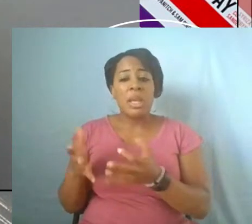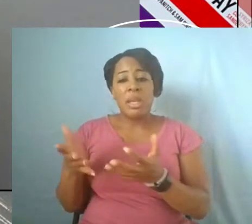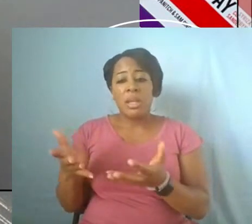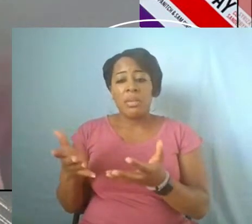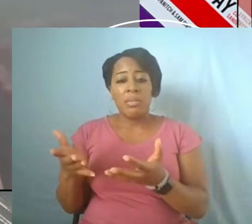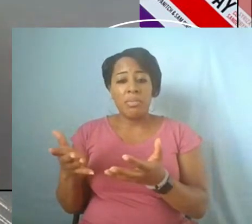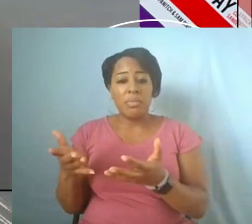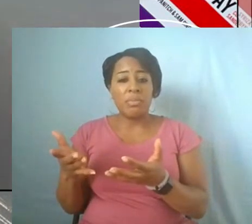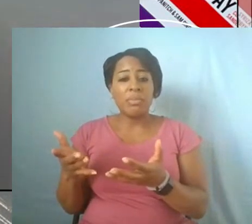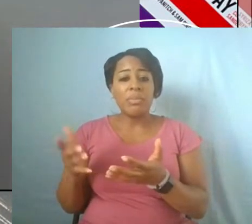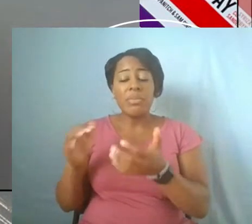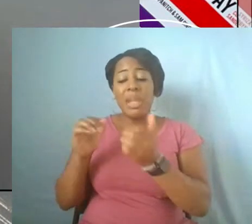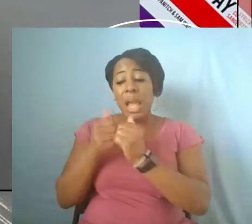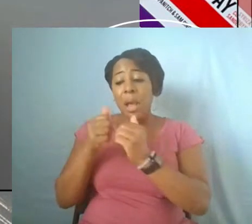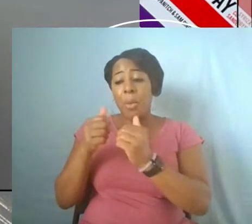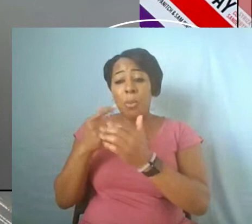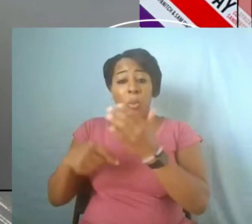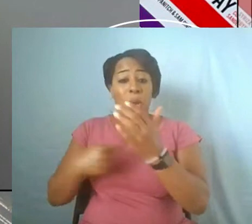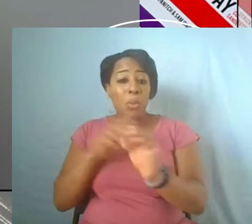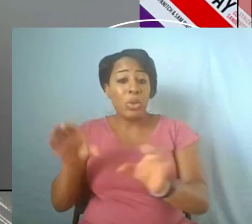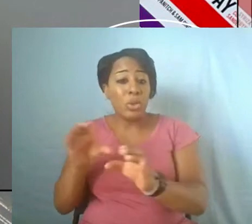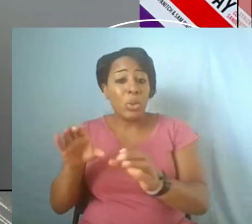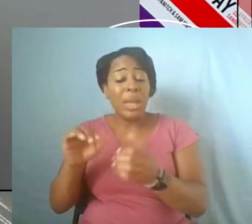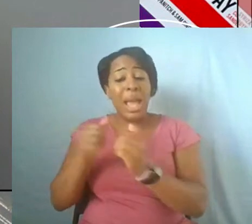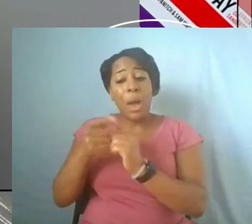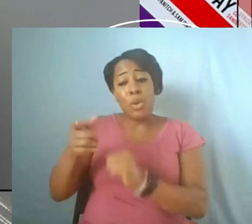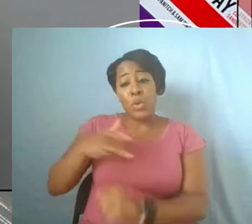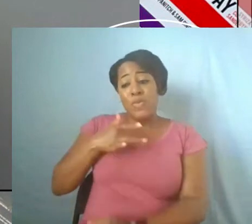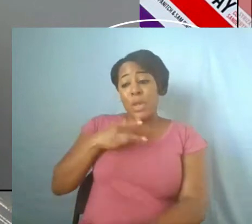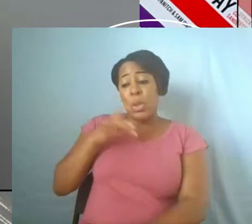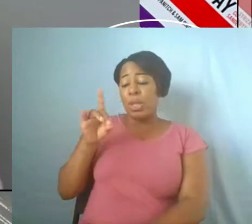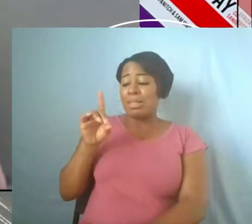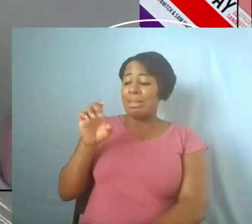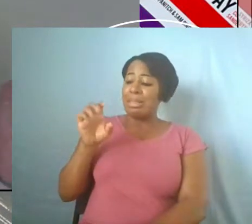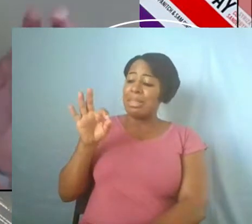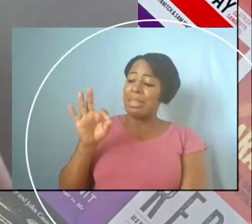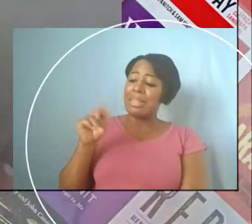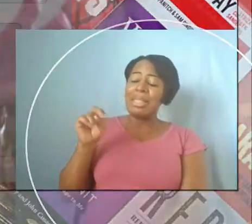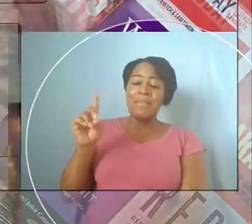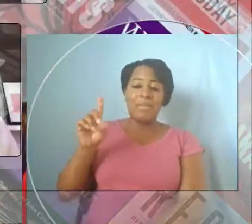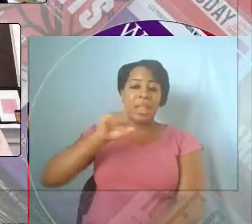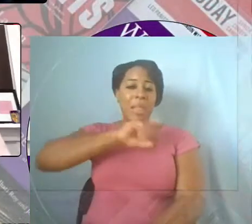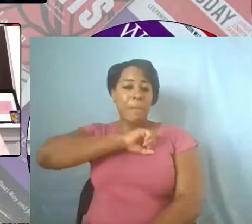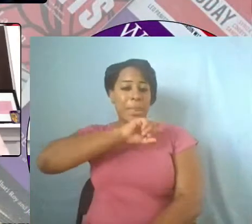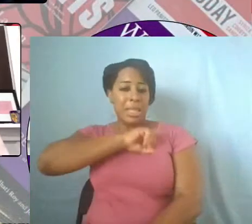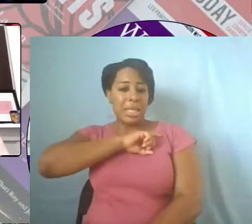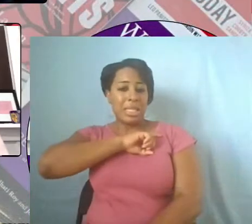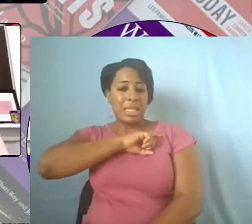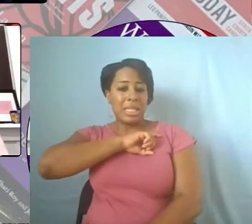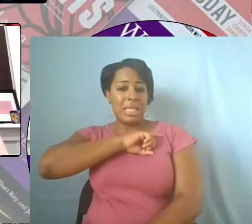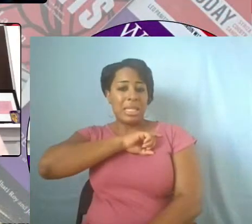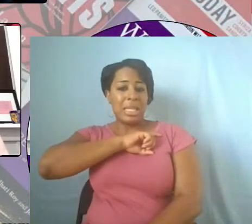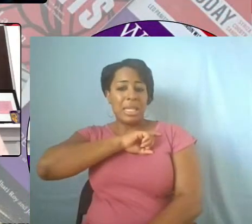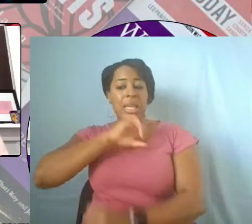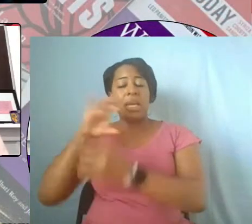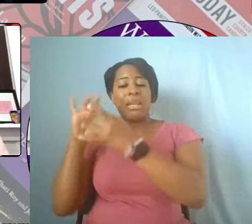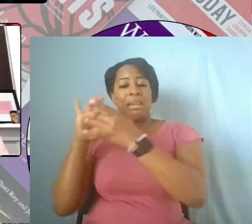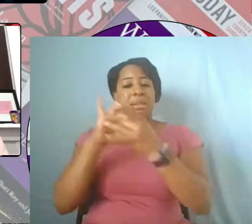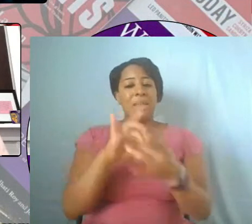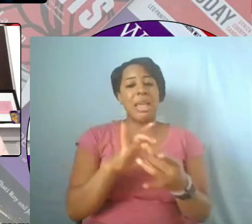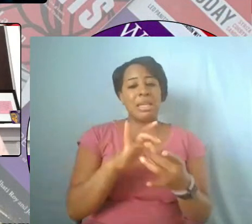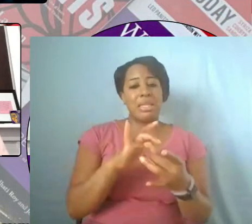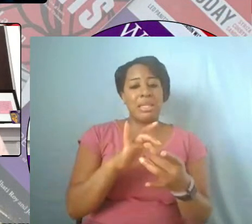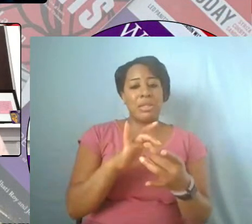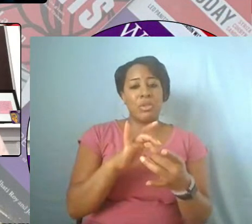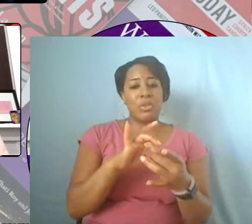none are doing, and how you see the call to defund police in order to the call to connect defund police